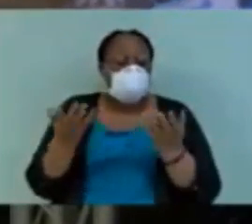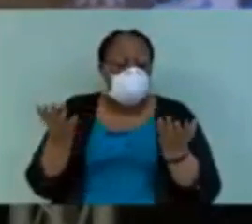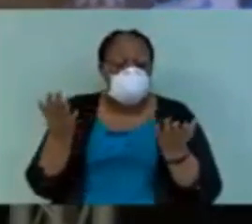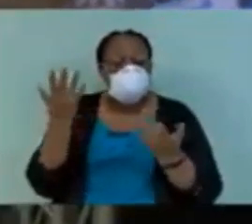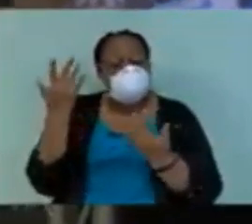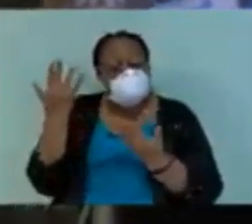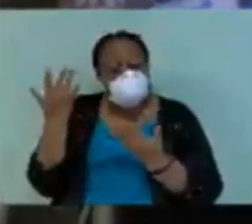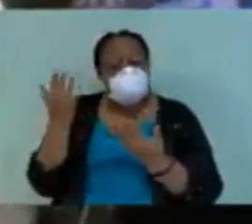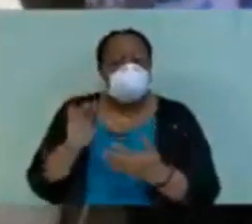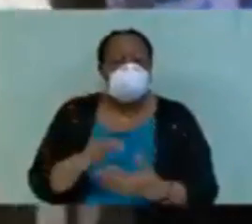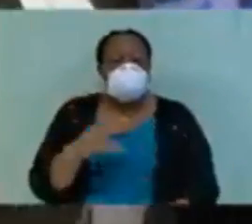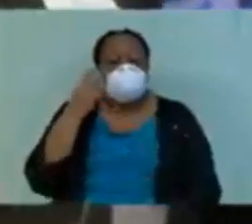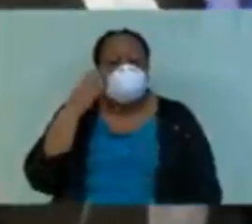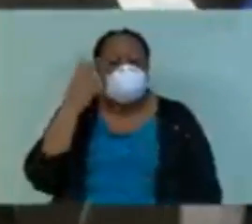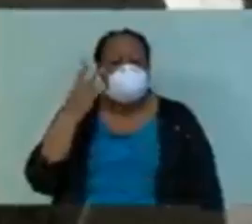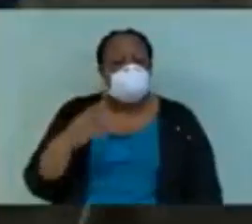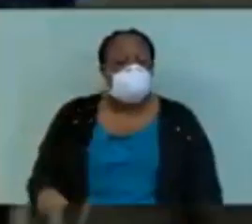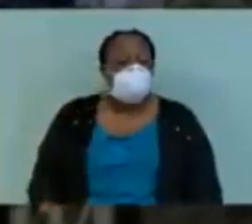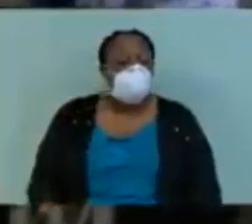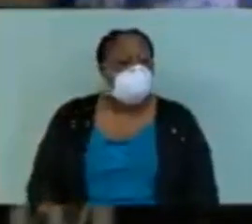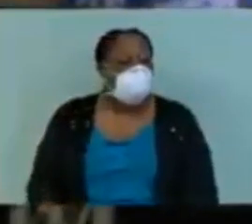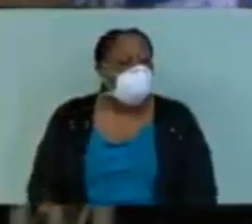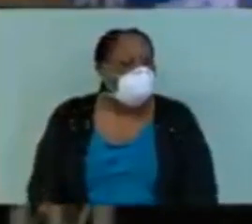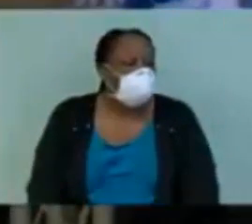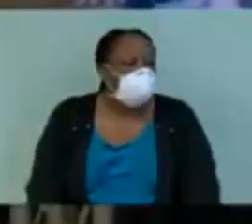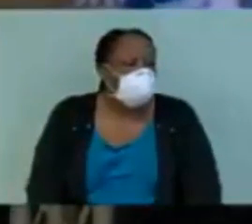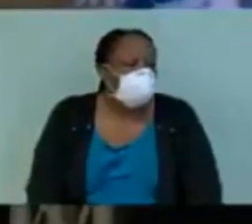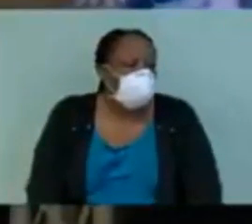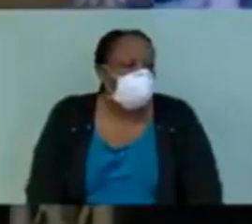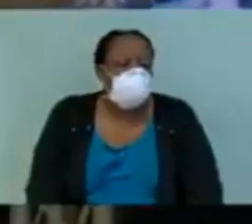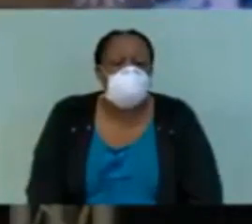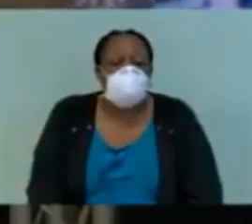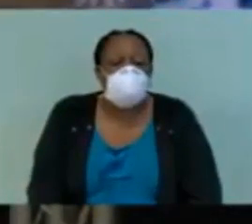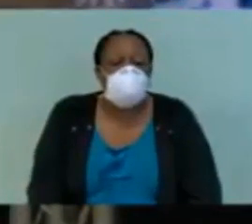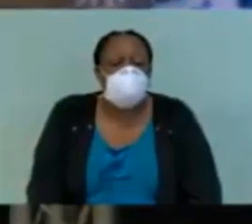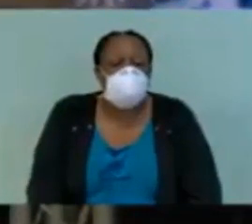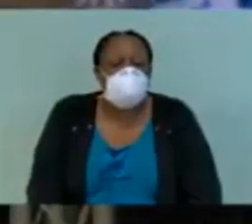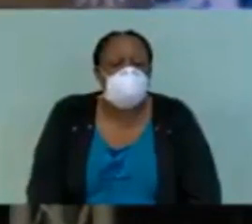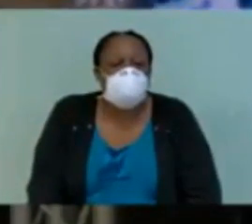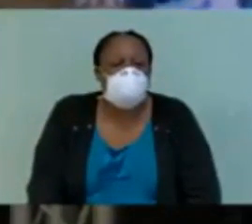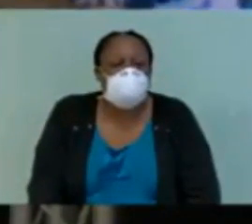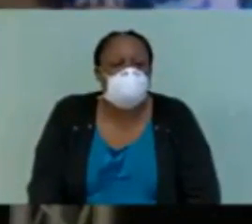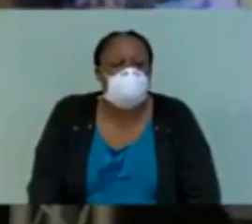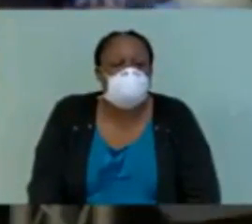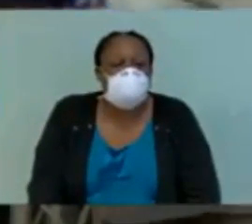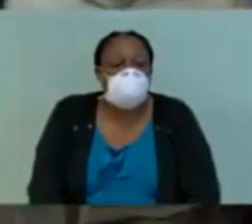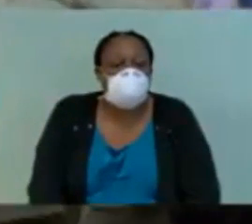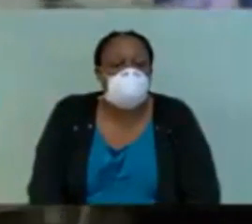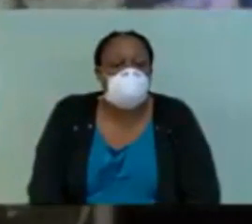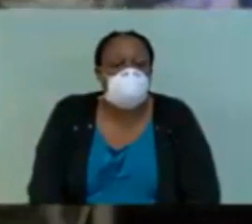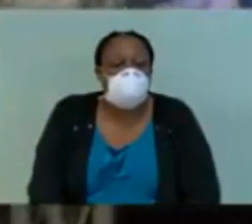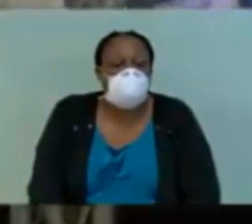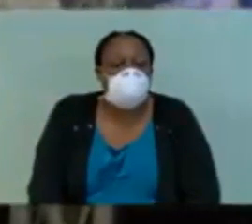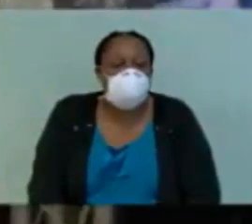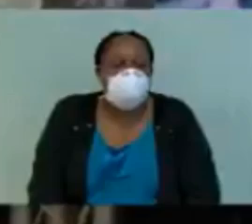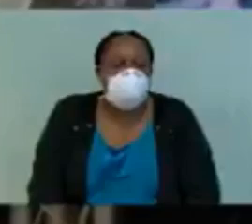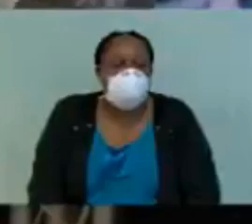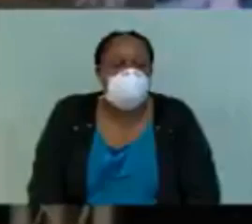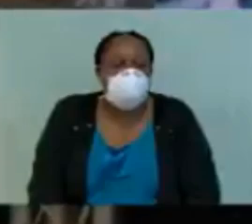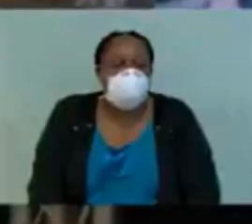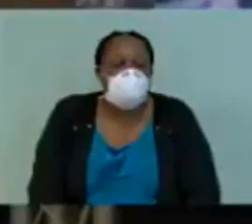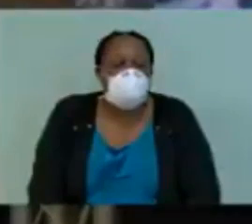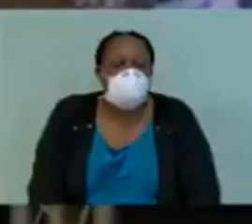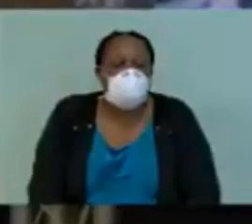to guide and advise us as to how we will be able to conduct this fight against